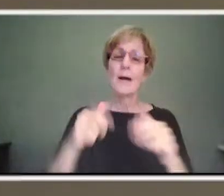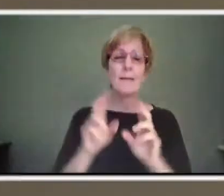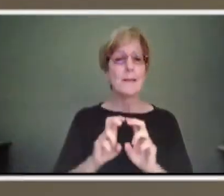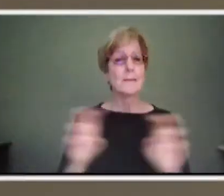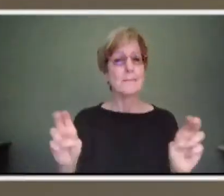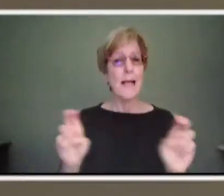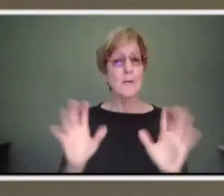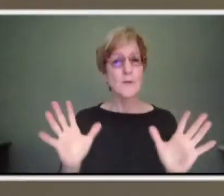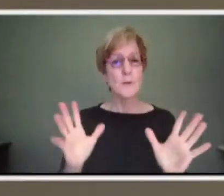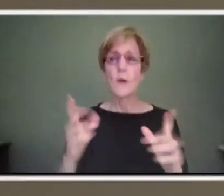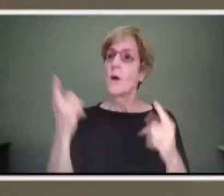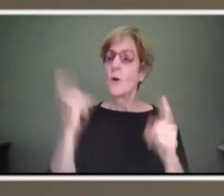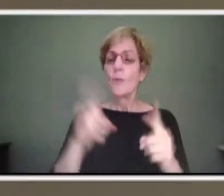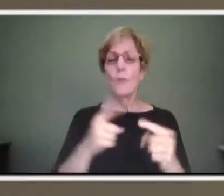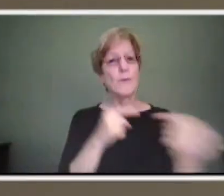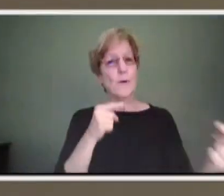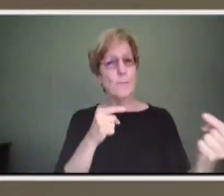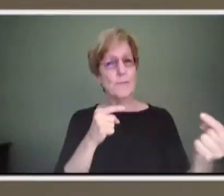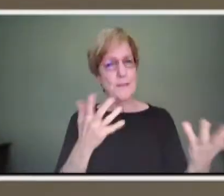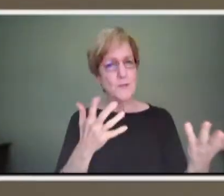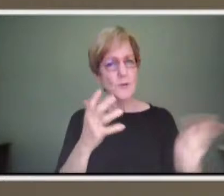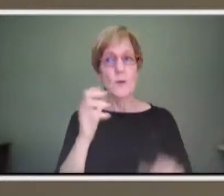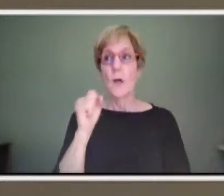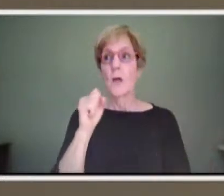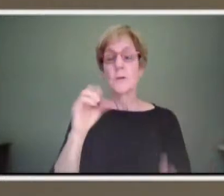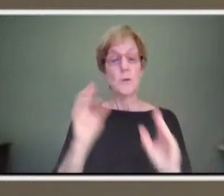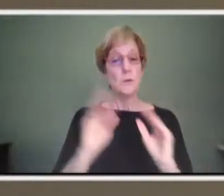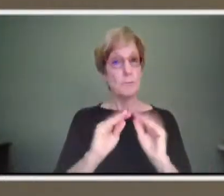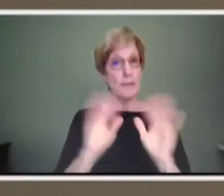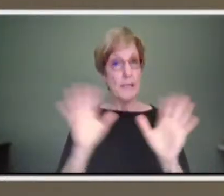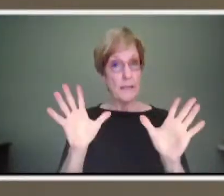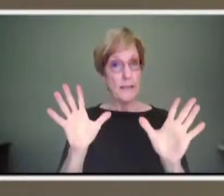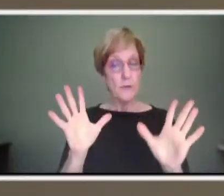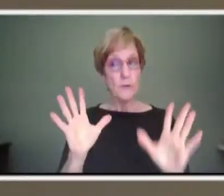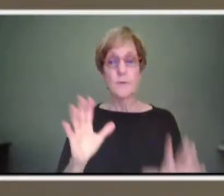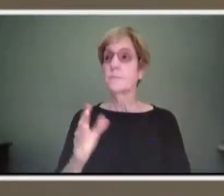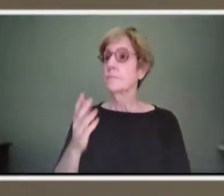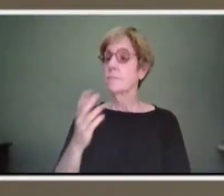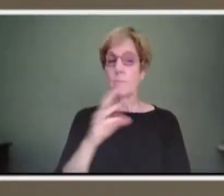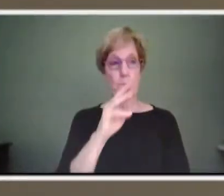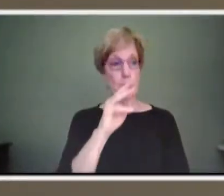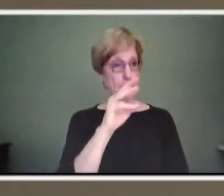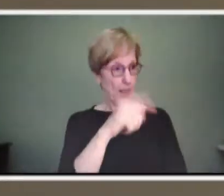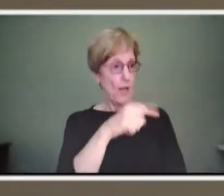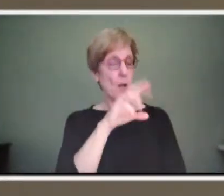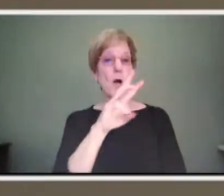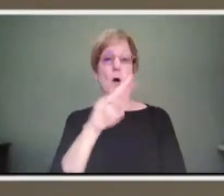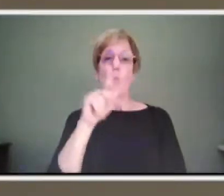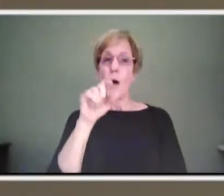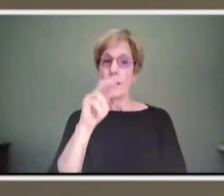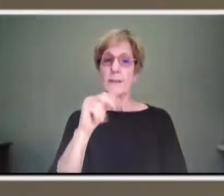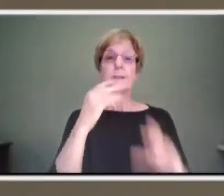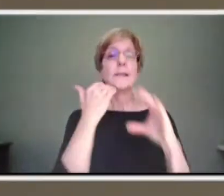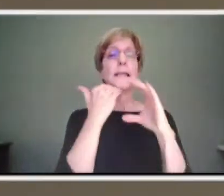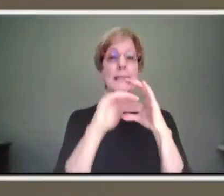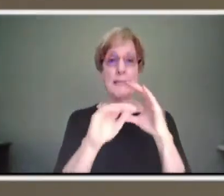is opposition. So, to be clear, Councilmember Watlington did send an email to all of